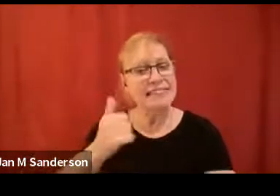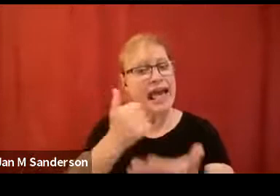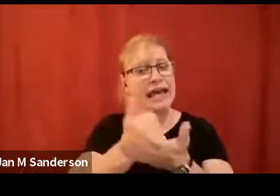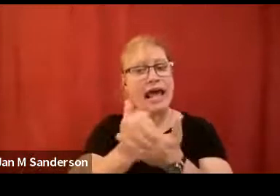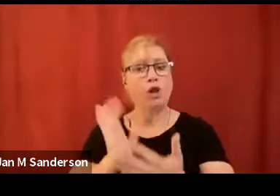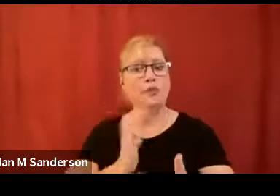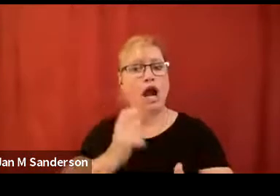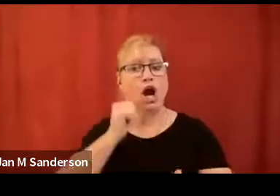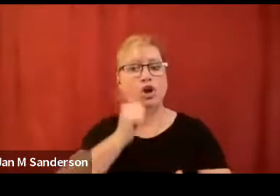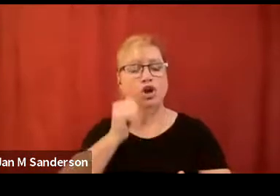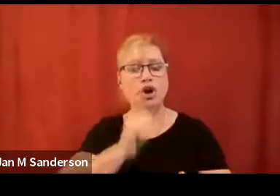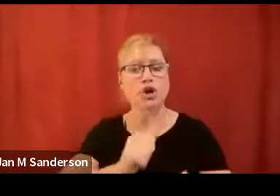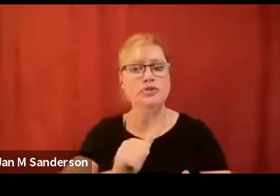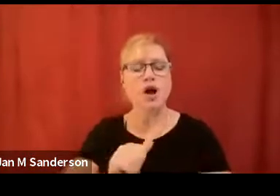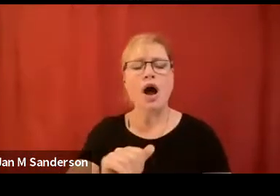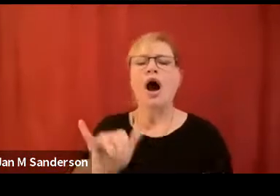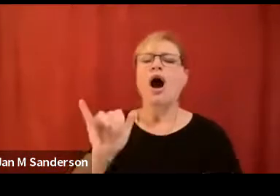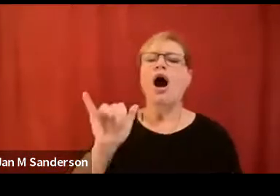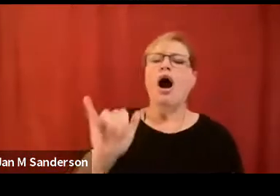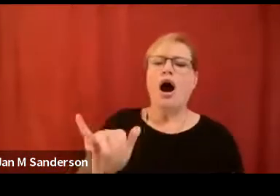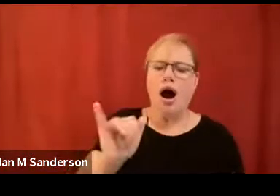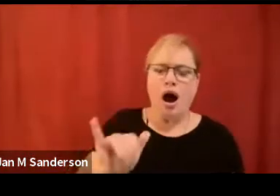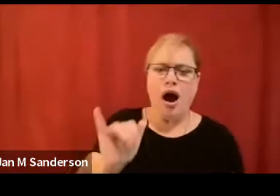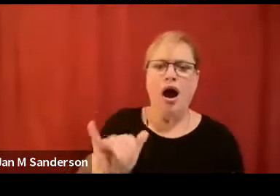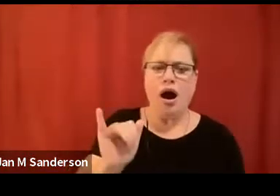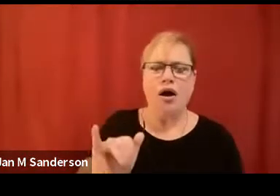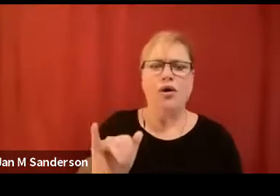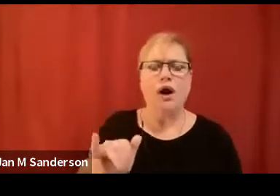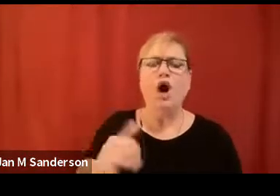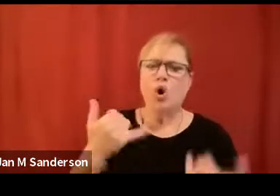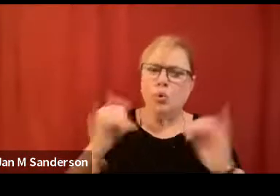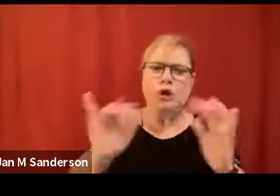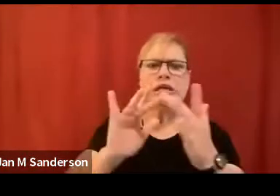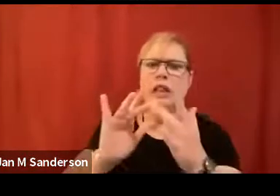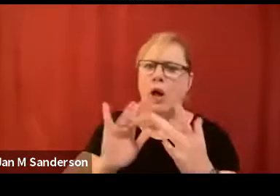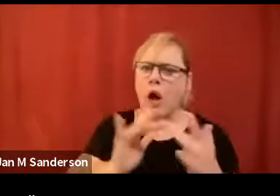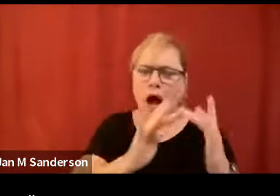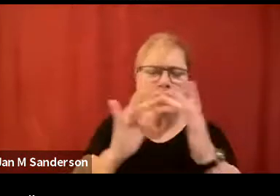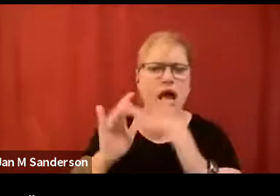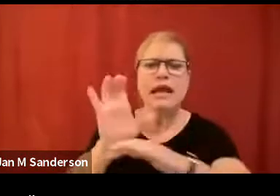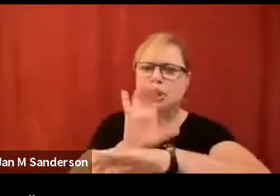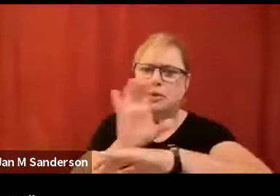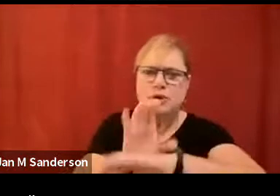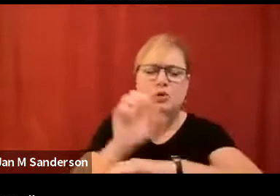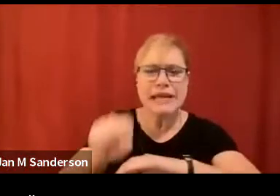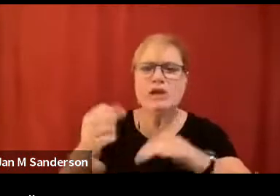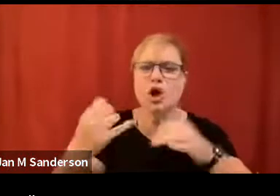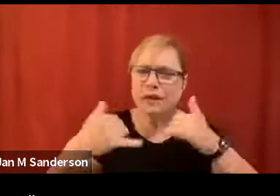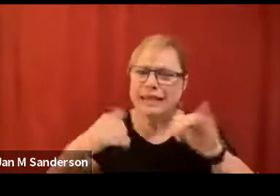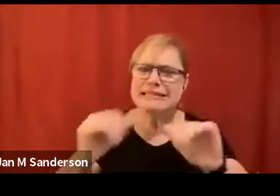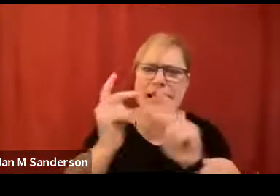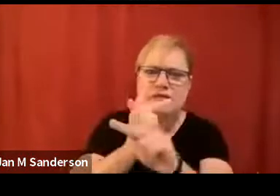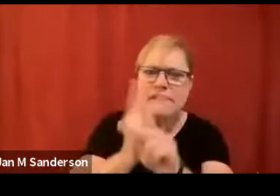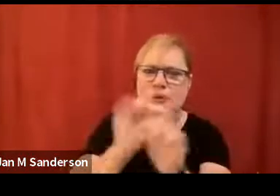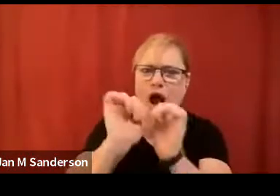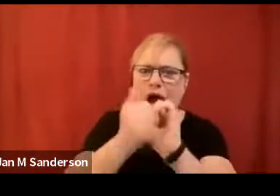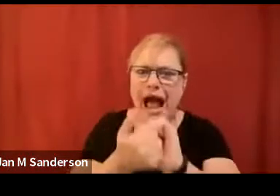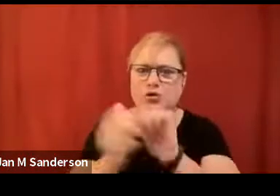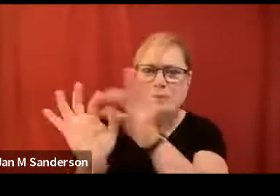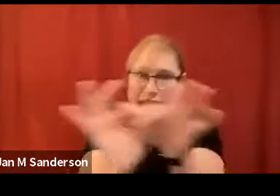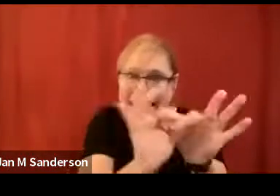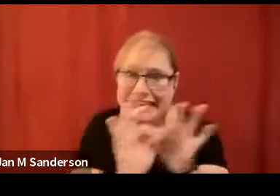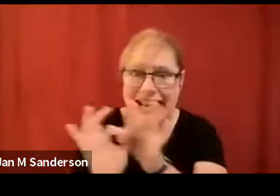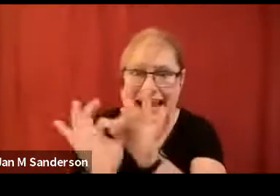just remind them that even though we're virtual and we can figure out ways to be together, you are still